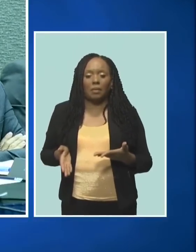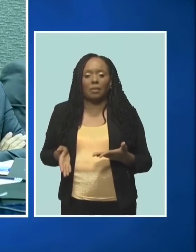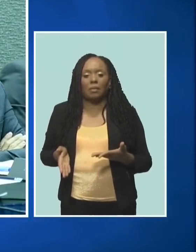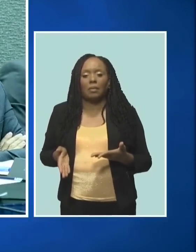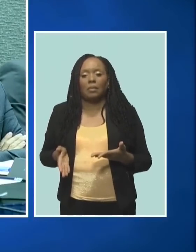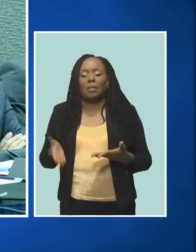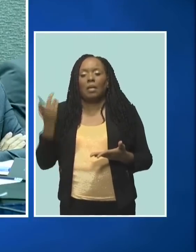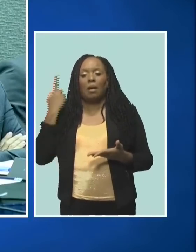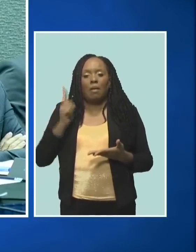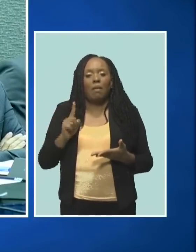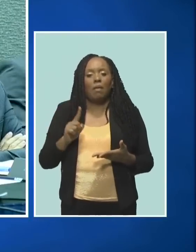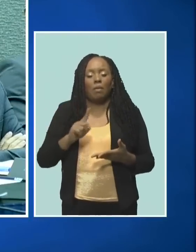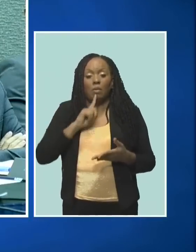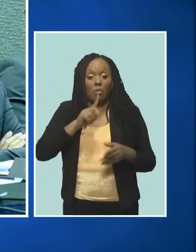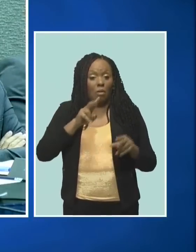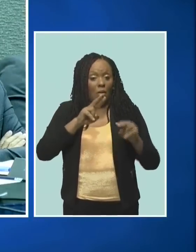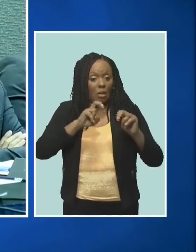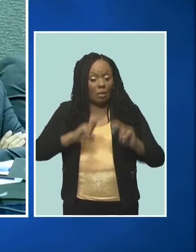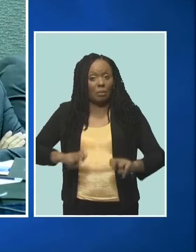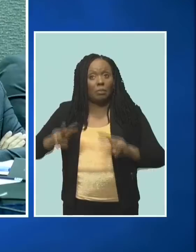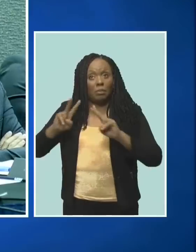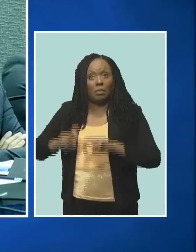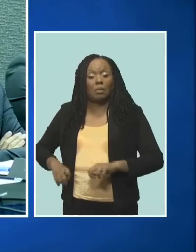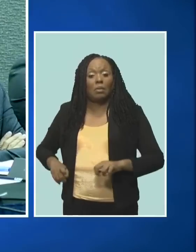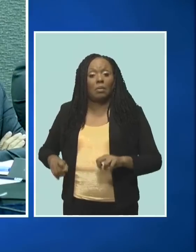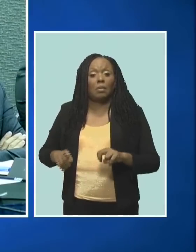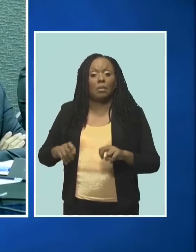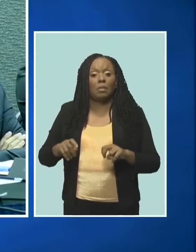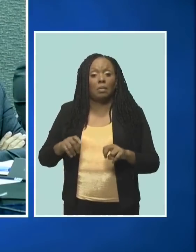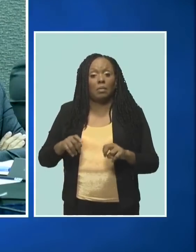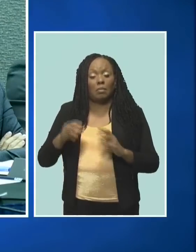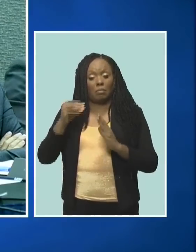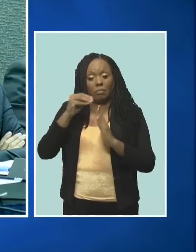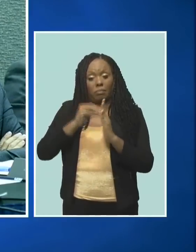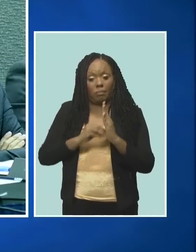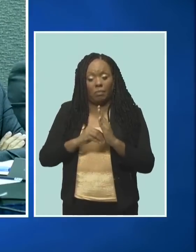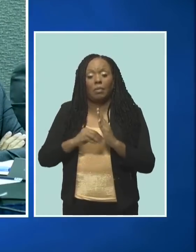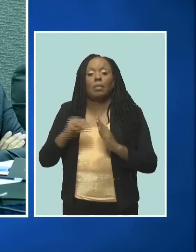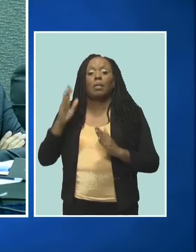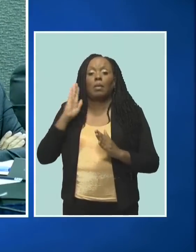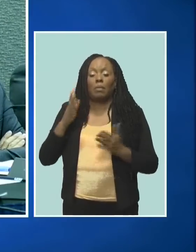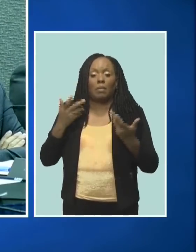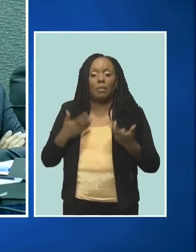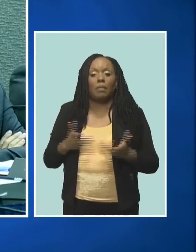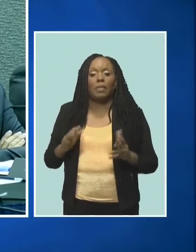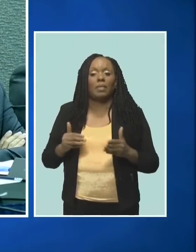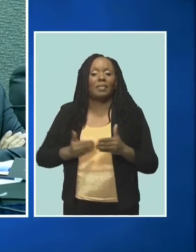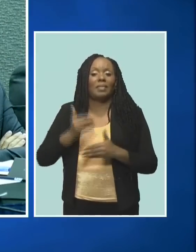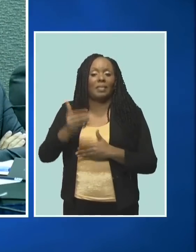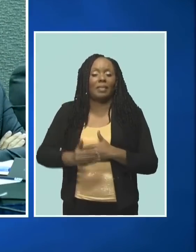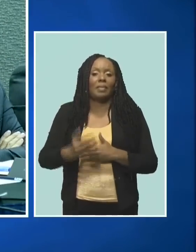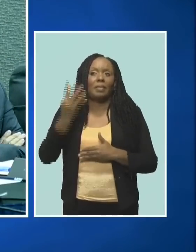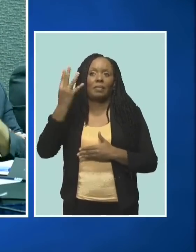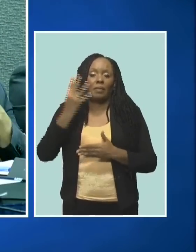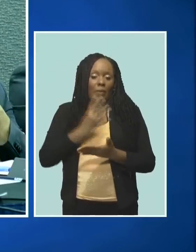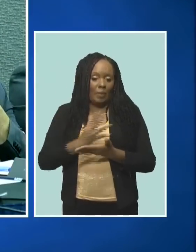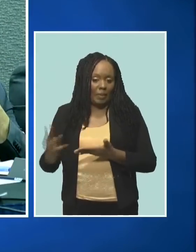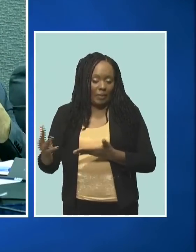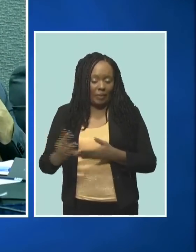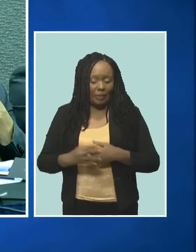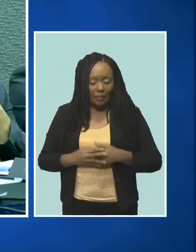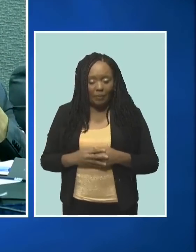do these assessments. The report is expected to be completed within 4 weeks. Crystal Hoyt,